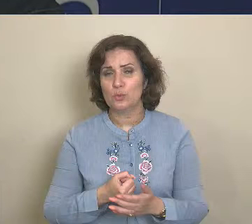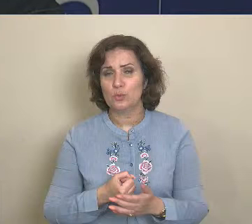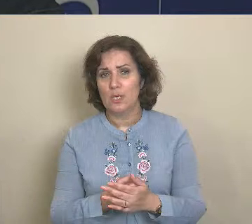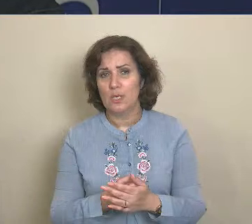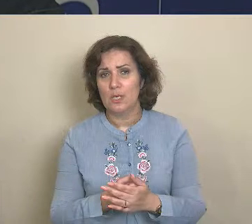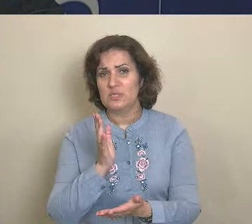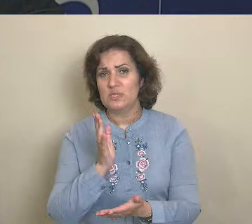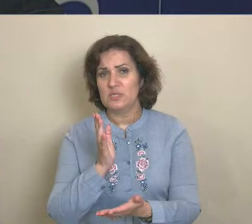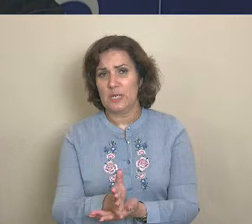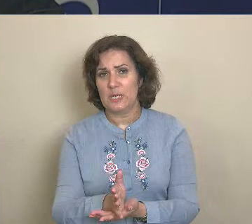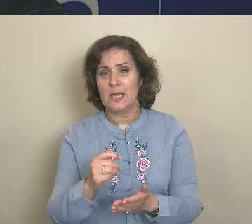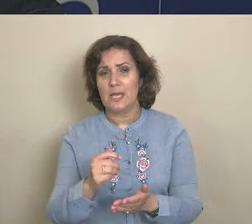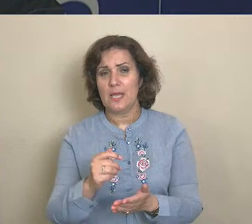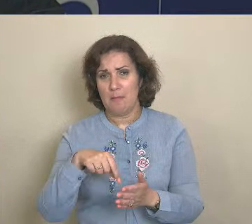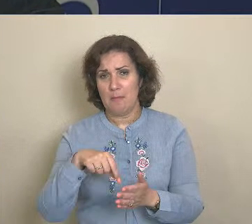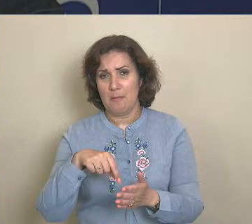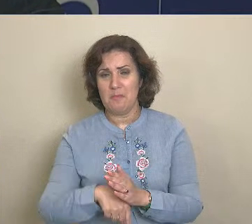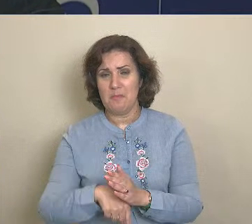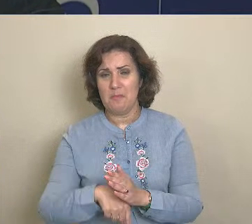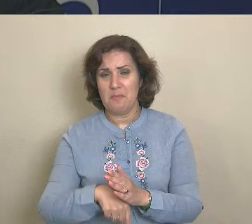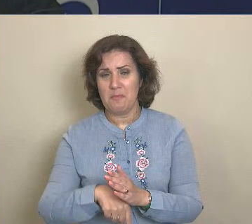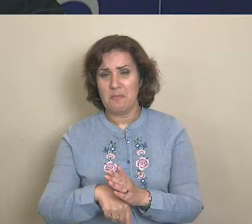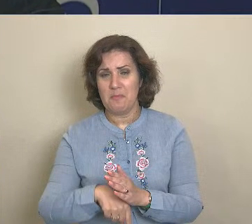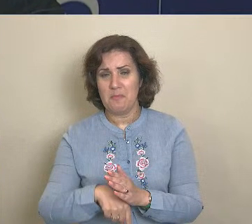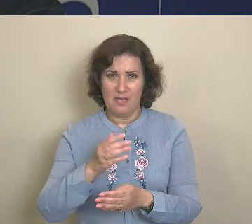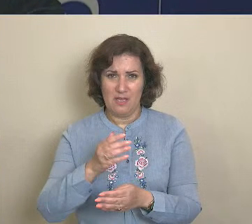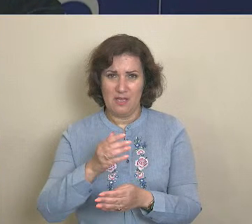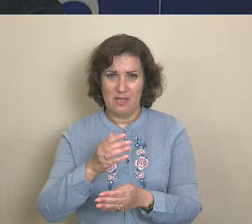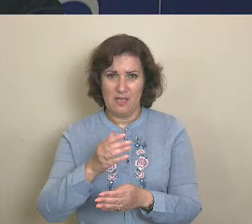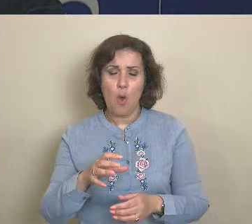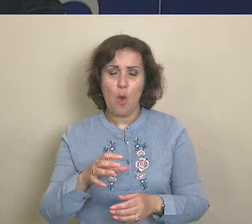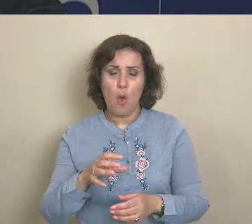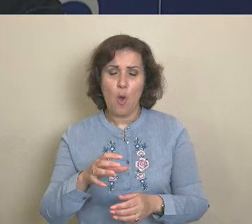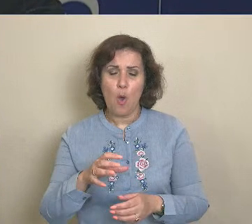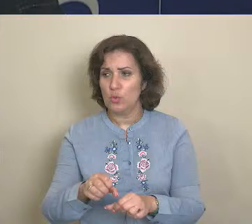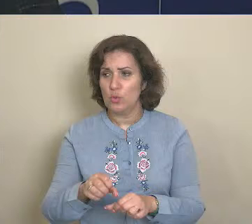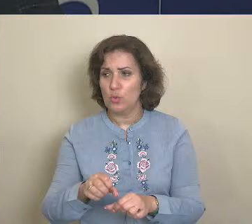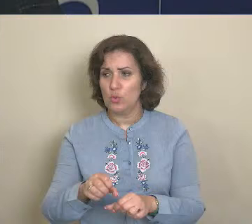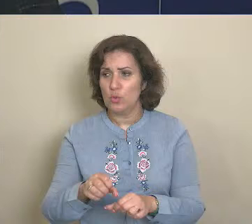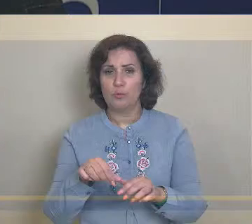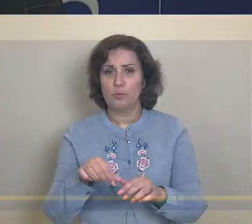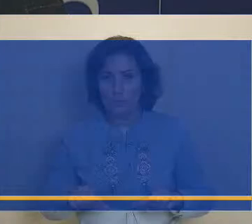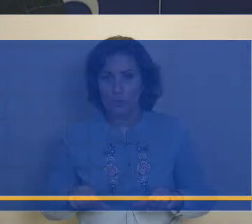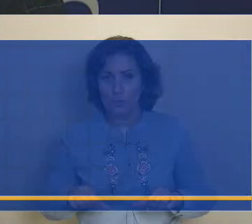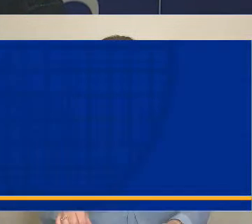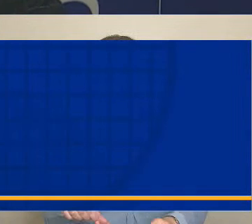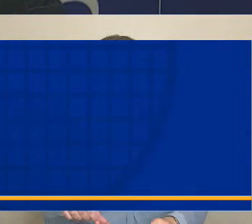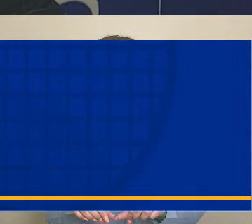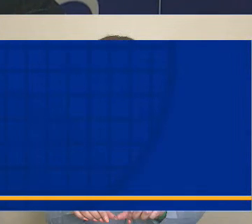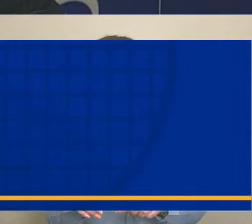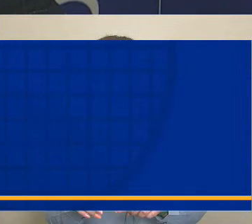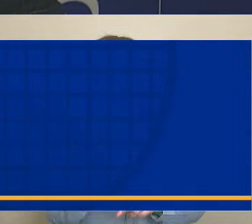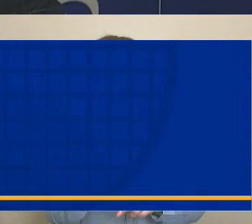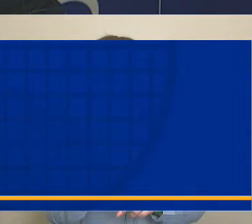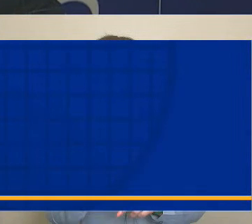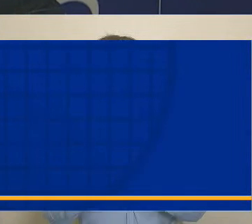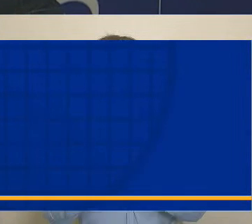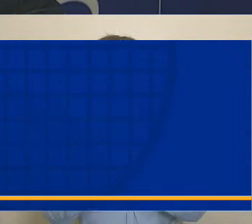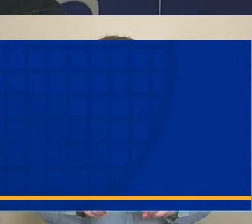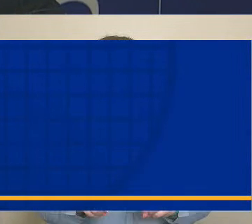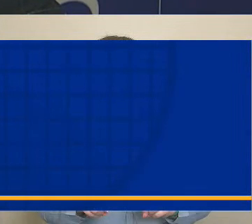can handle the issues that Oblast TSC that establishes results of the Oblast